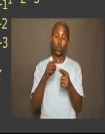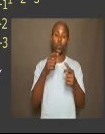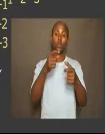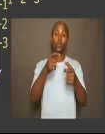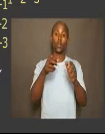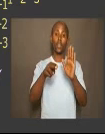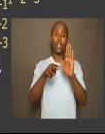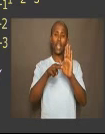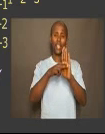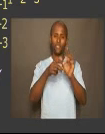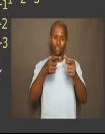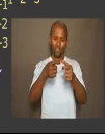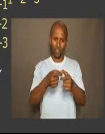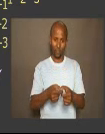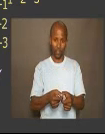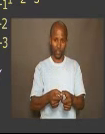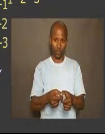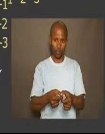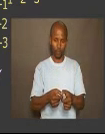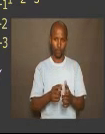negative infinity.